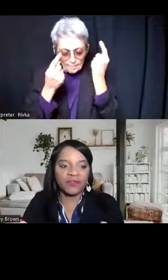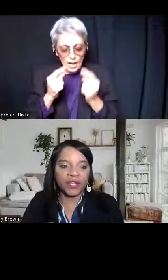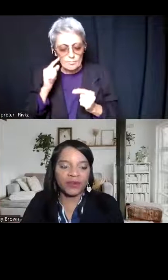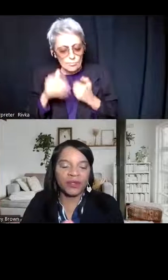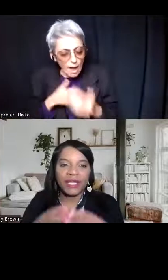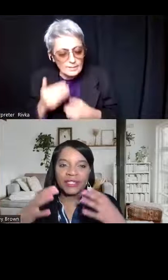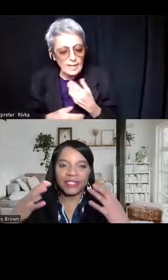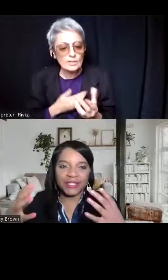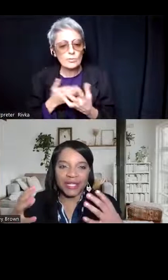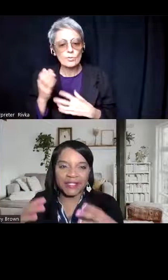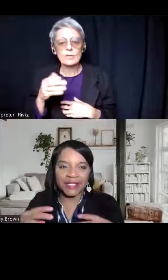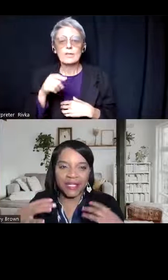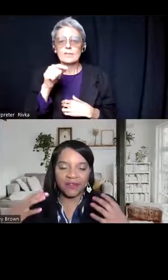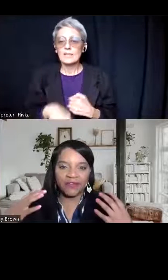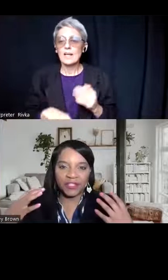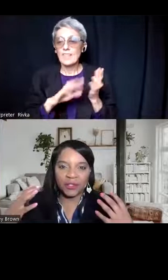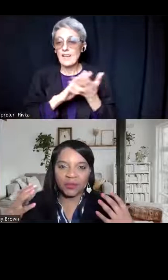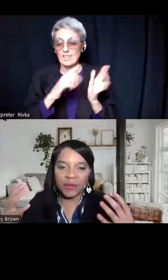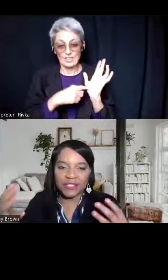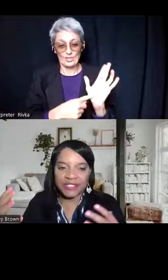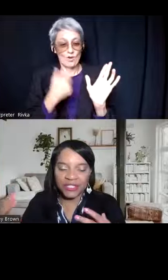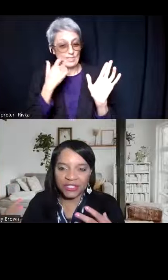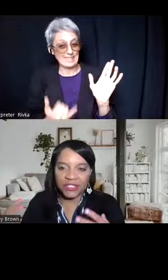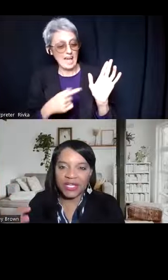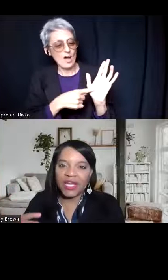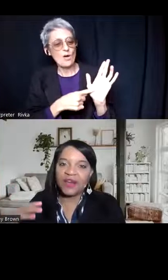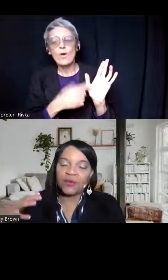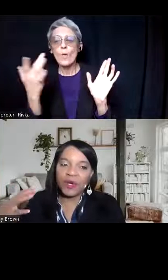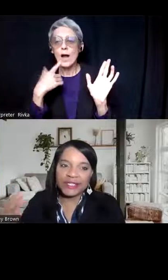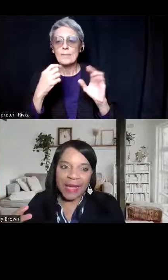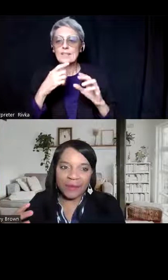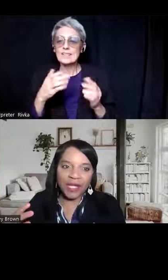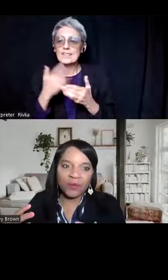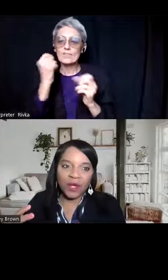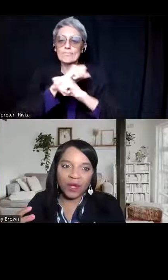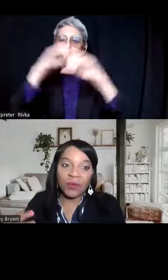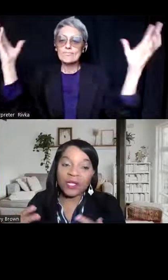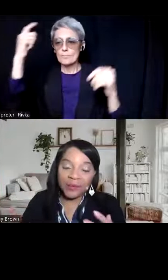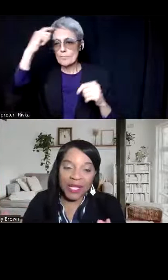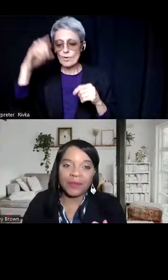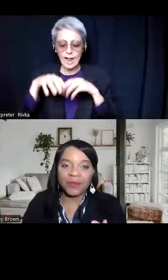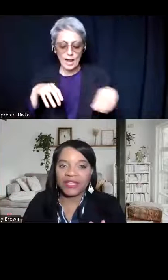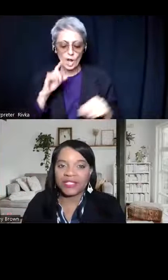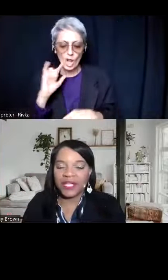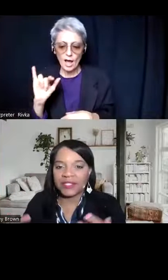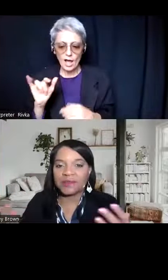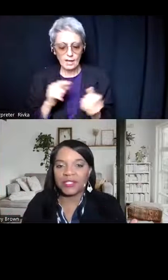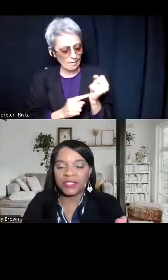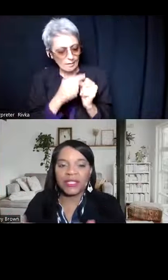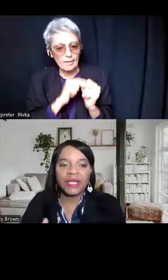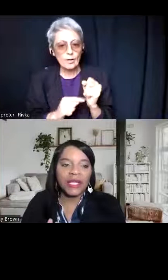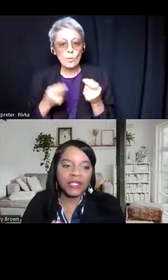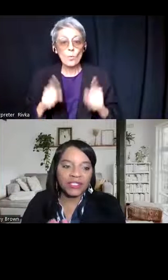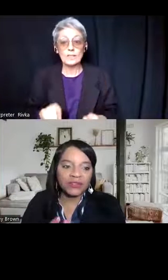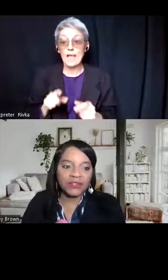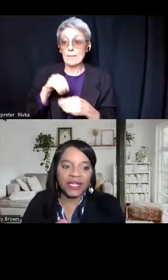this video for you, just to, like I said, give you a visual representation of what's happening, what could be happening with that child,